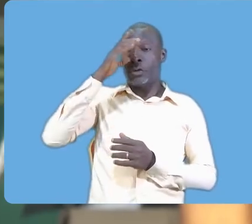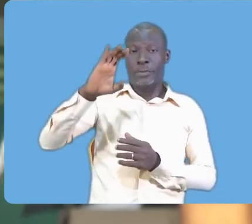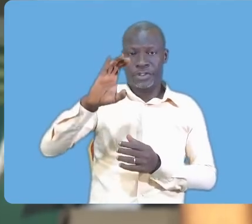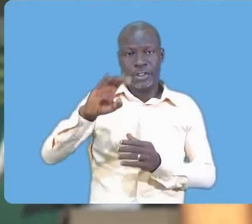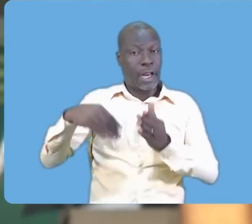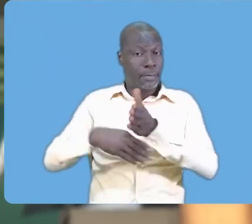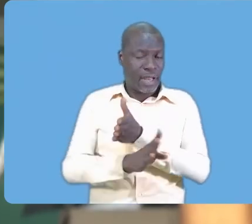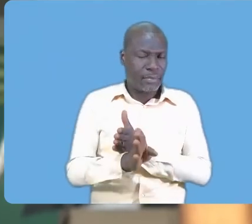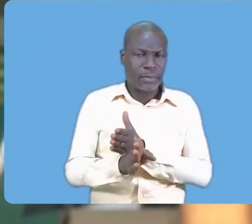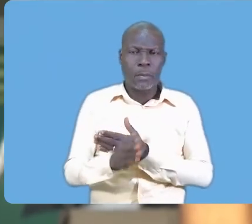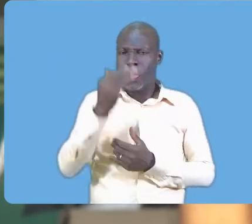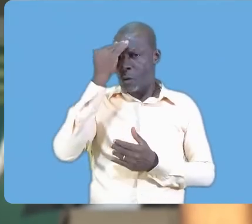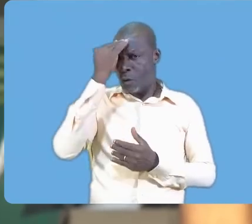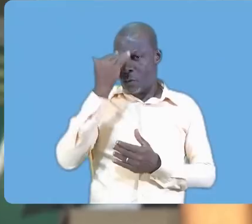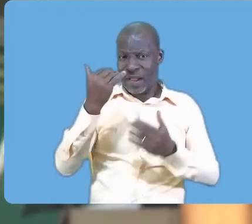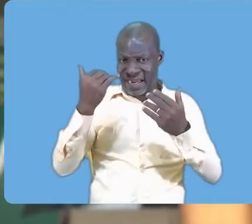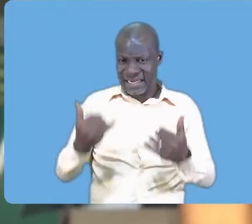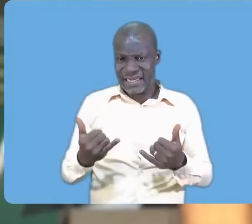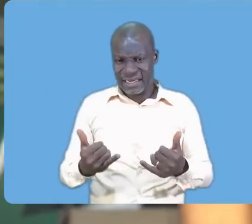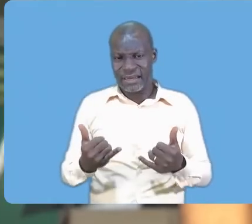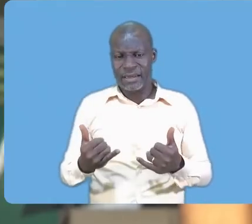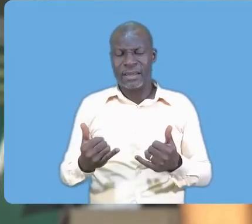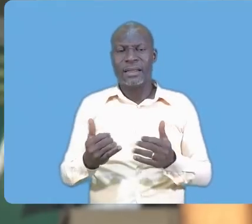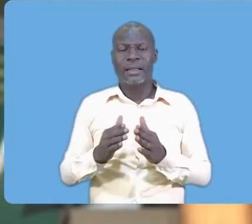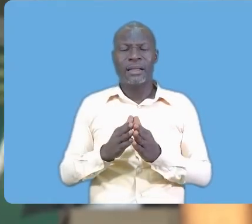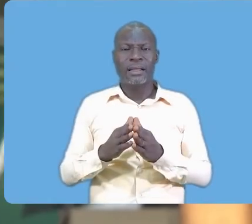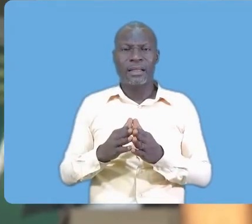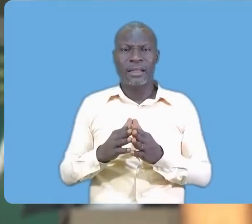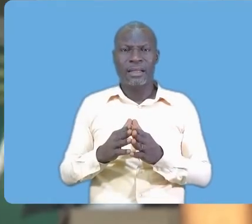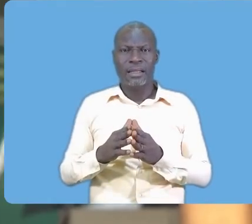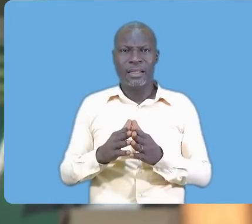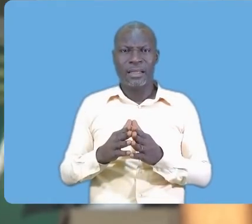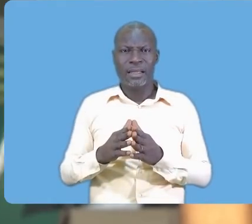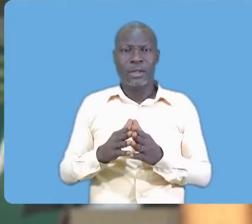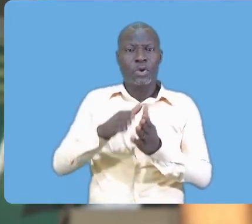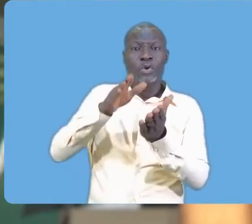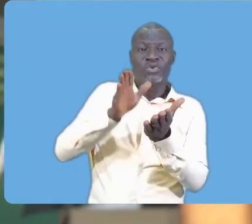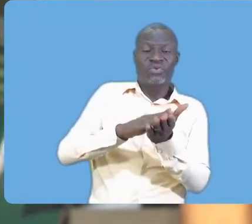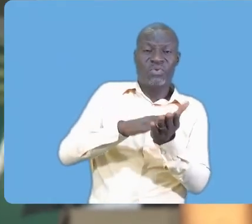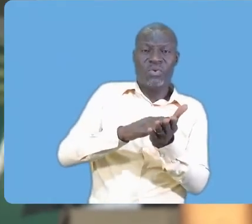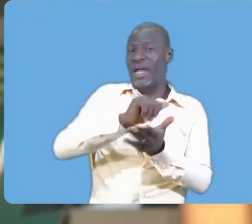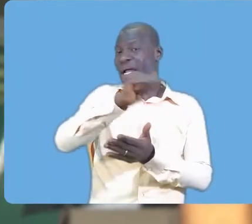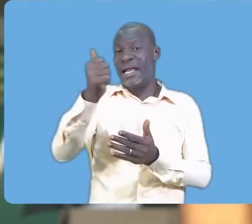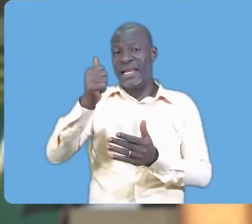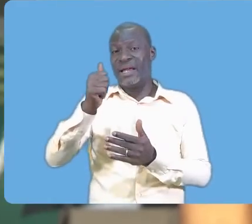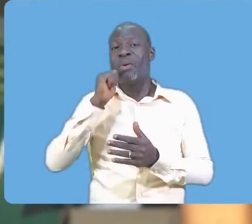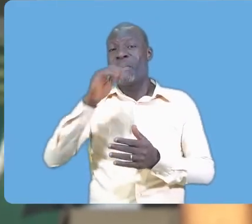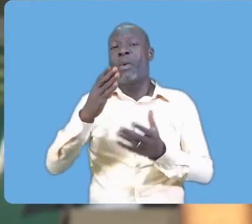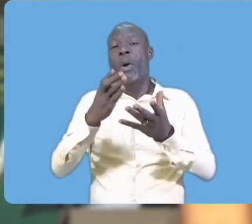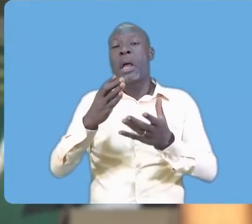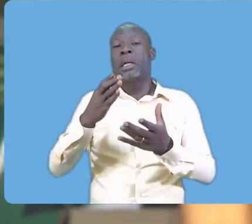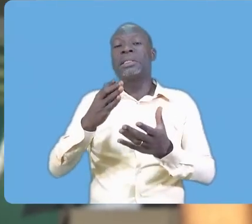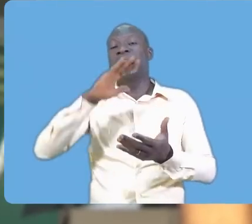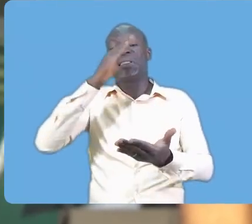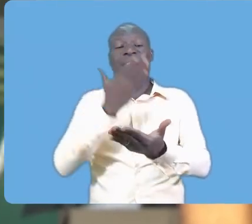se adentina say maami bia ba wi secondary school a opese akwara no ekọ police mu